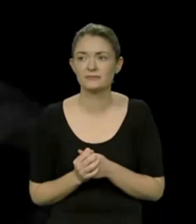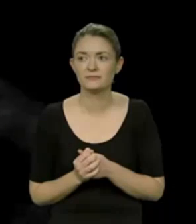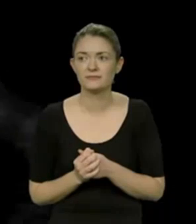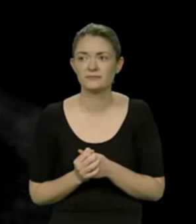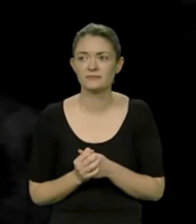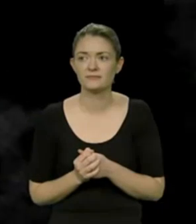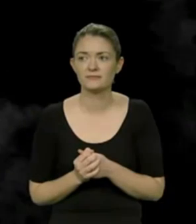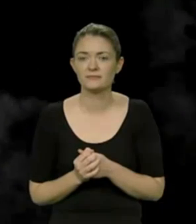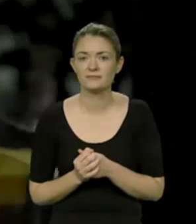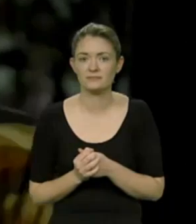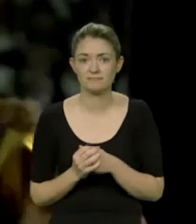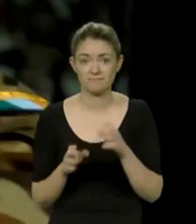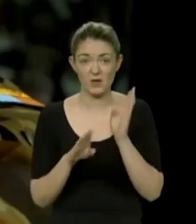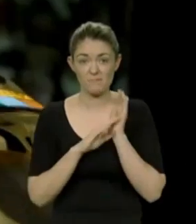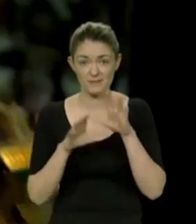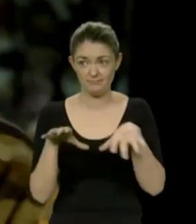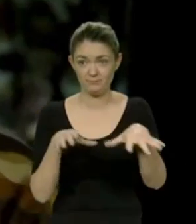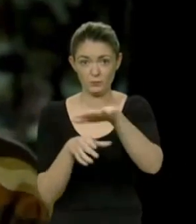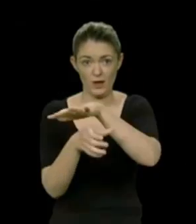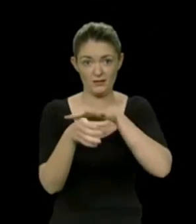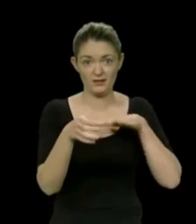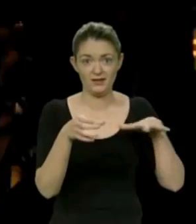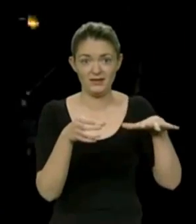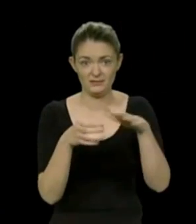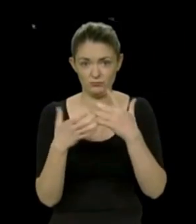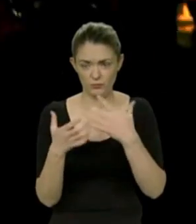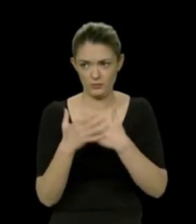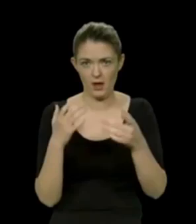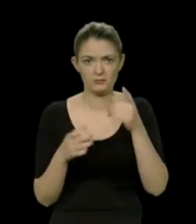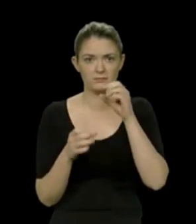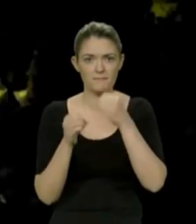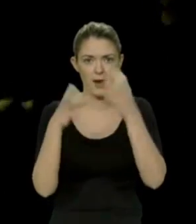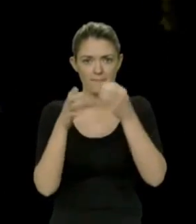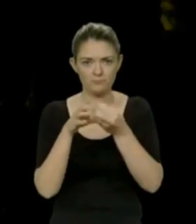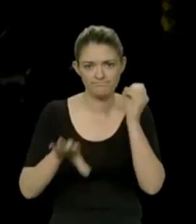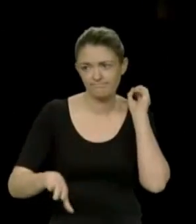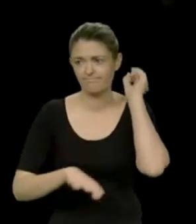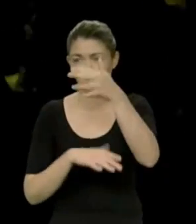The armoured cavalry squadron on our right, and then with grenade launches in front of us.